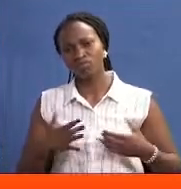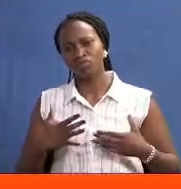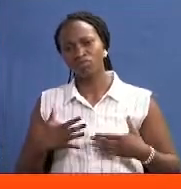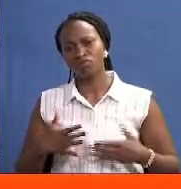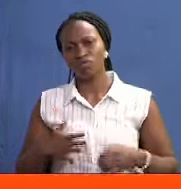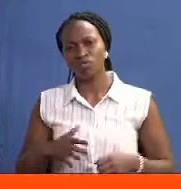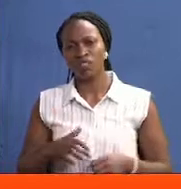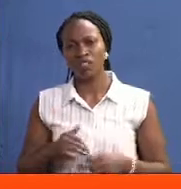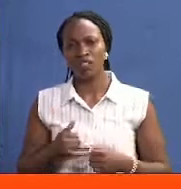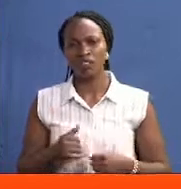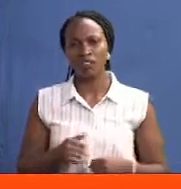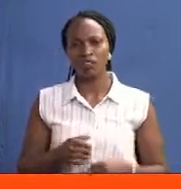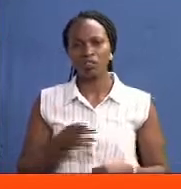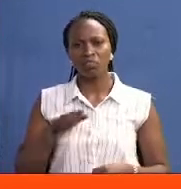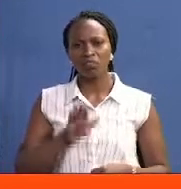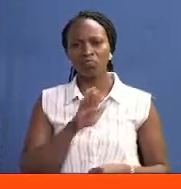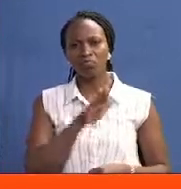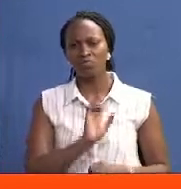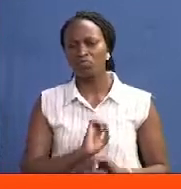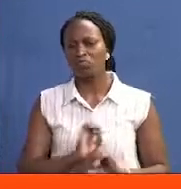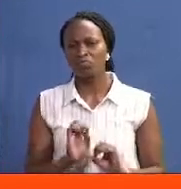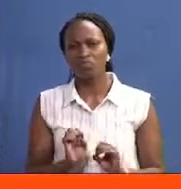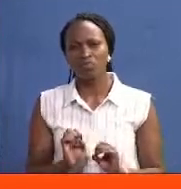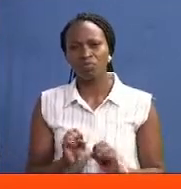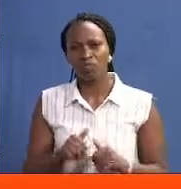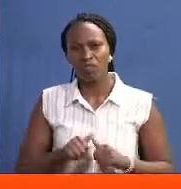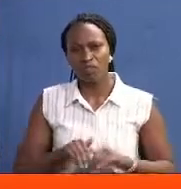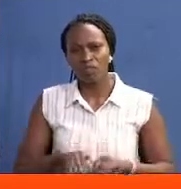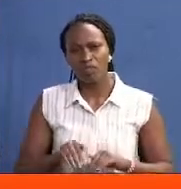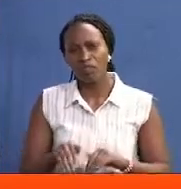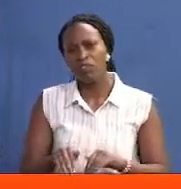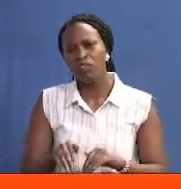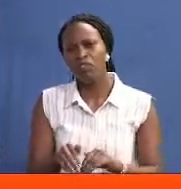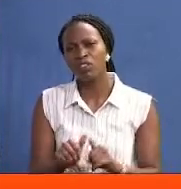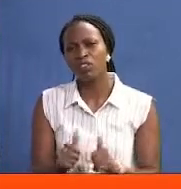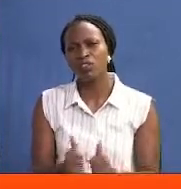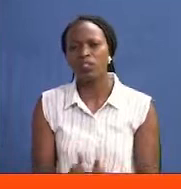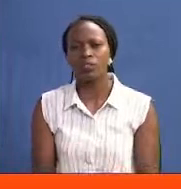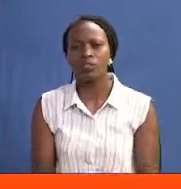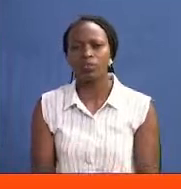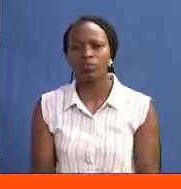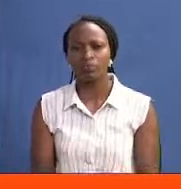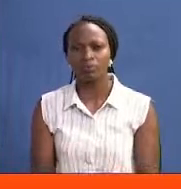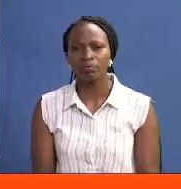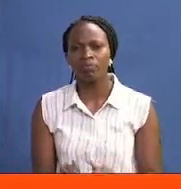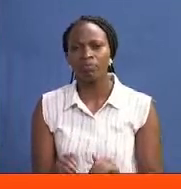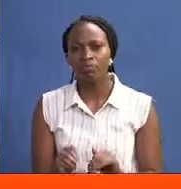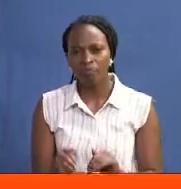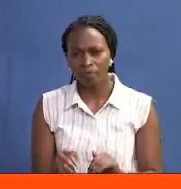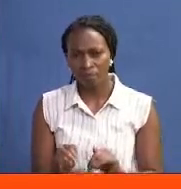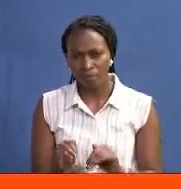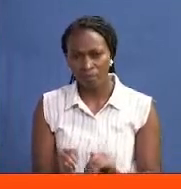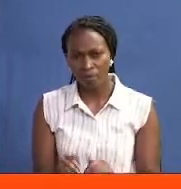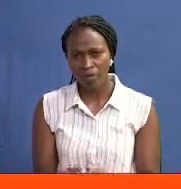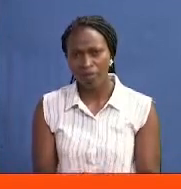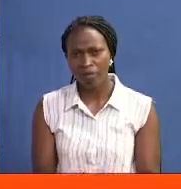something has died on social media, we will not follow up on it. We will also let it go. Follow up on issues of public interest as the